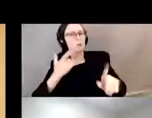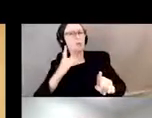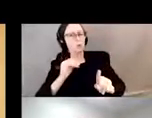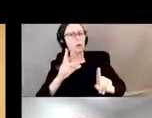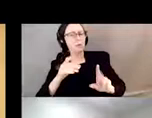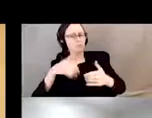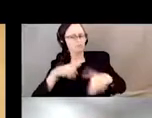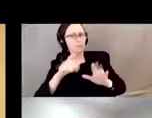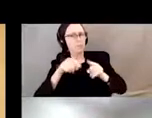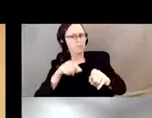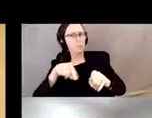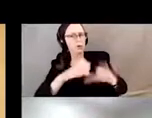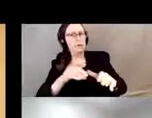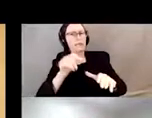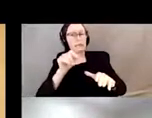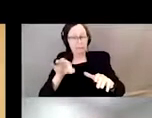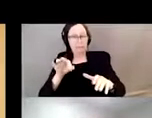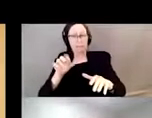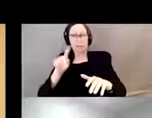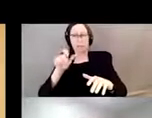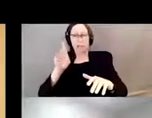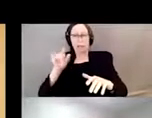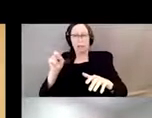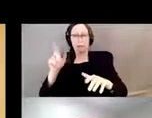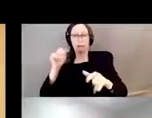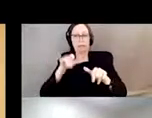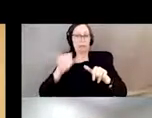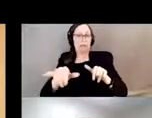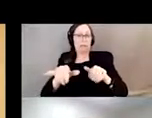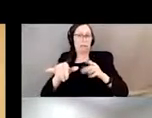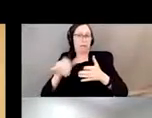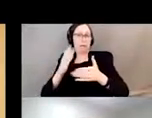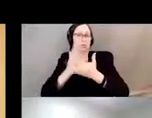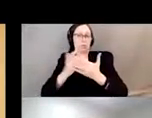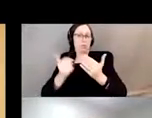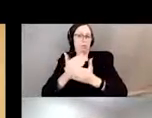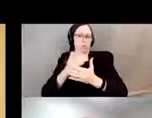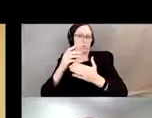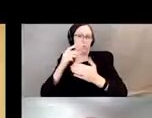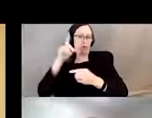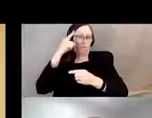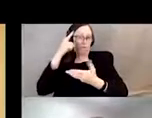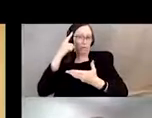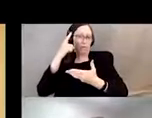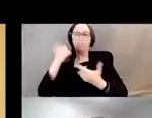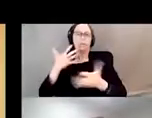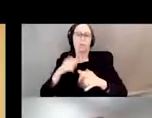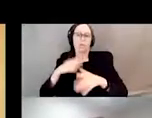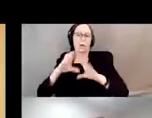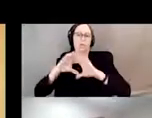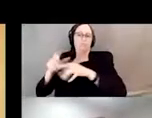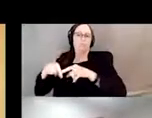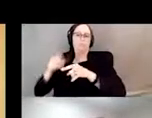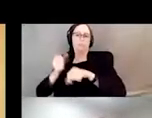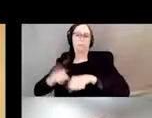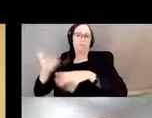the Taliban could stay in Afghanistan as part of a new government. Okay, they didn't want to be expelled. While